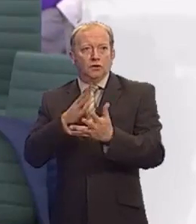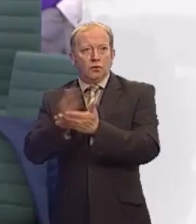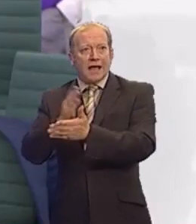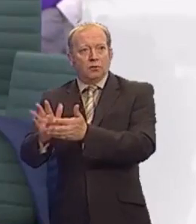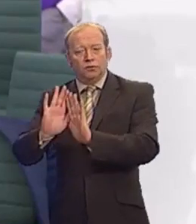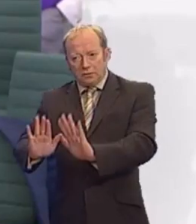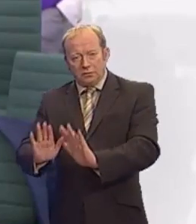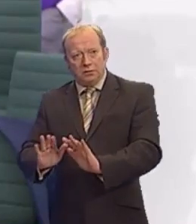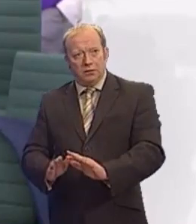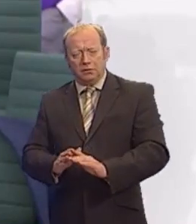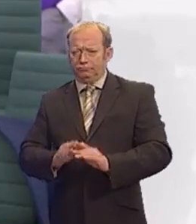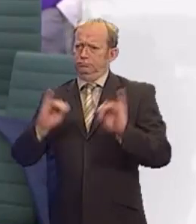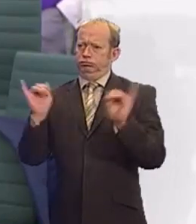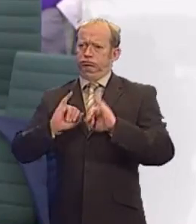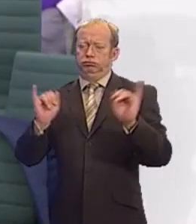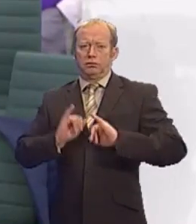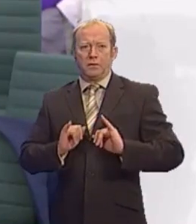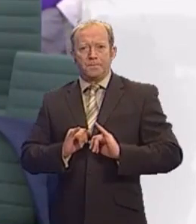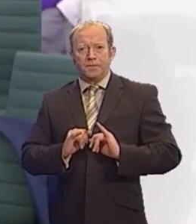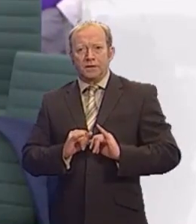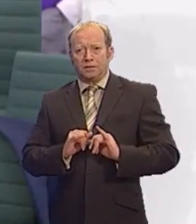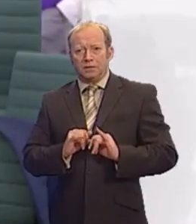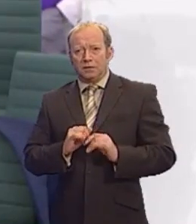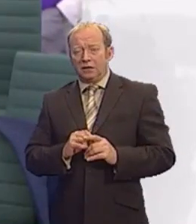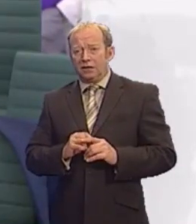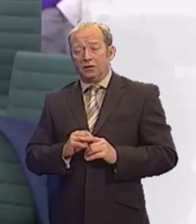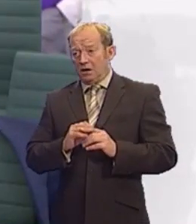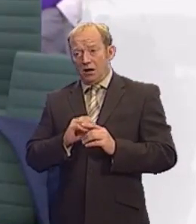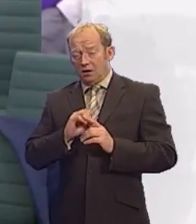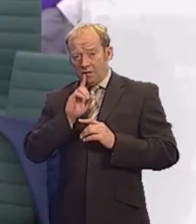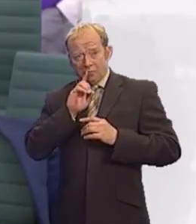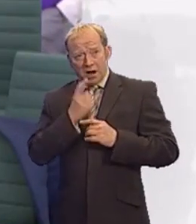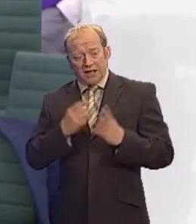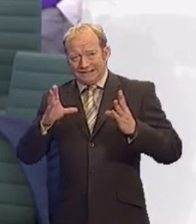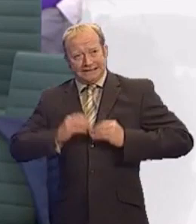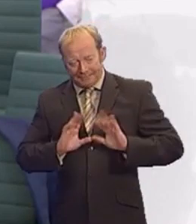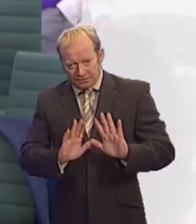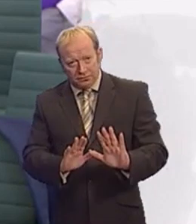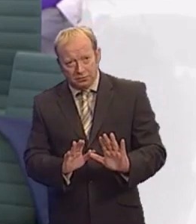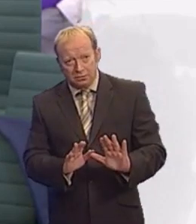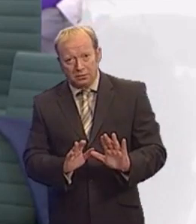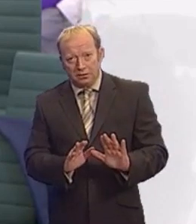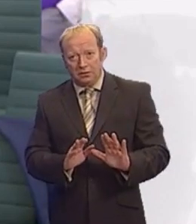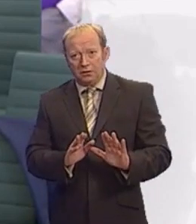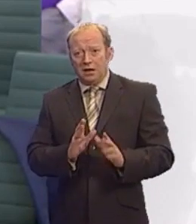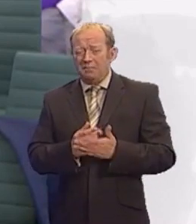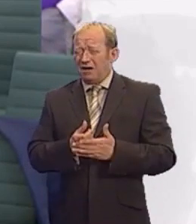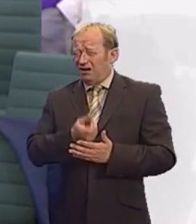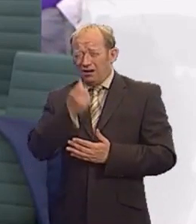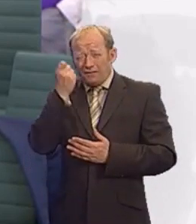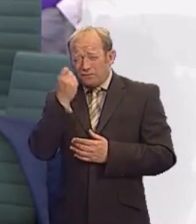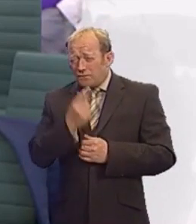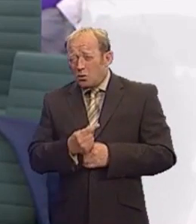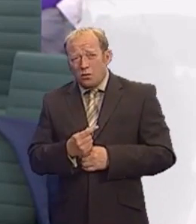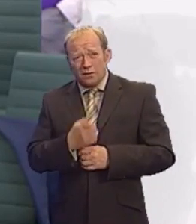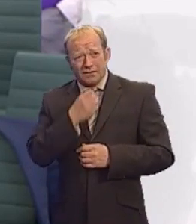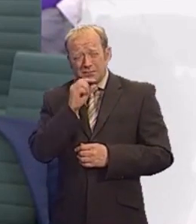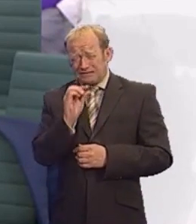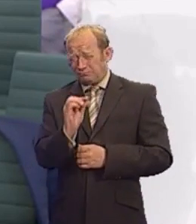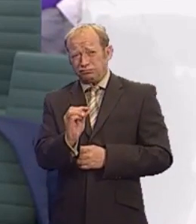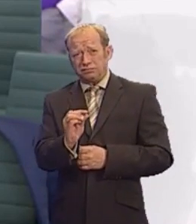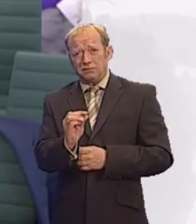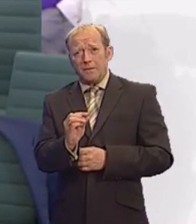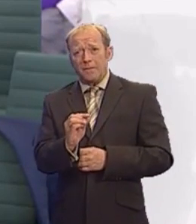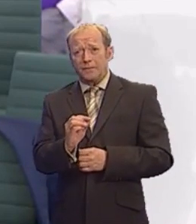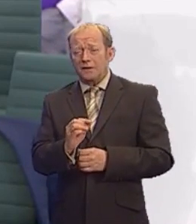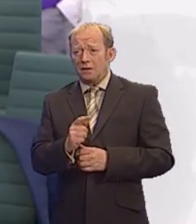and it is reprehensible, and we do not, in any way whatsoever. But very, very small numbers, very, very small numbers, and we